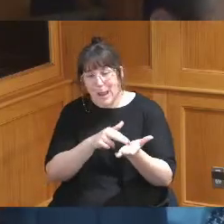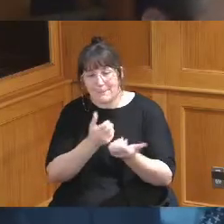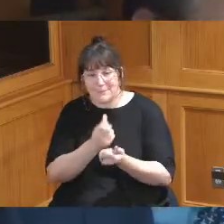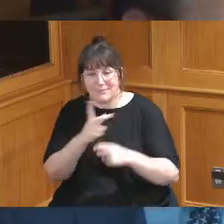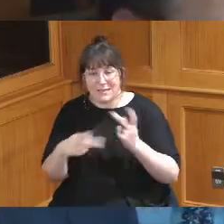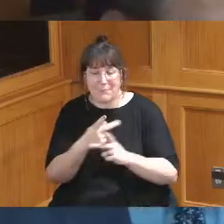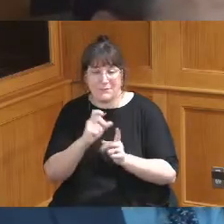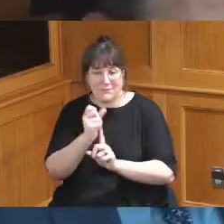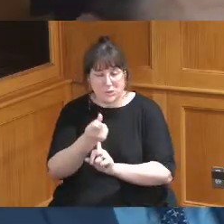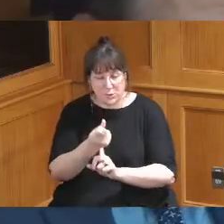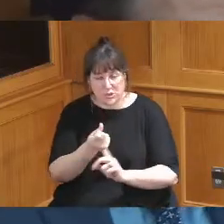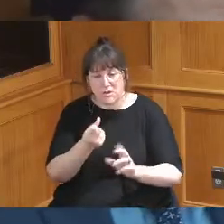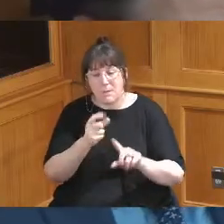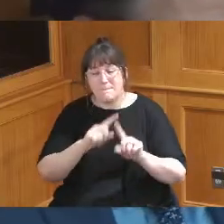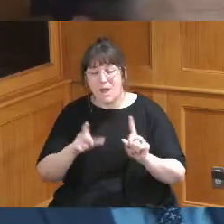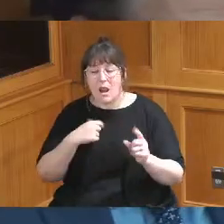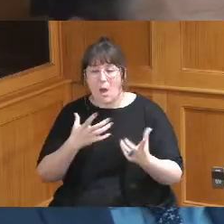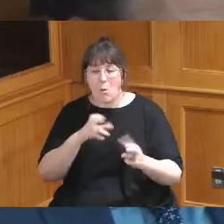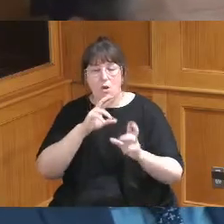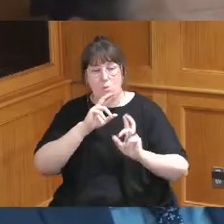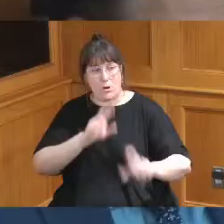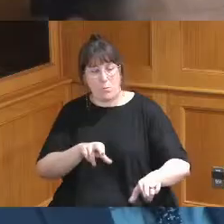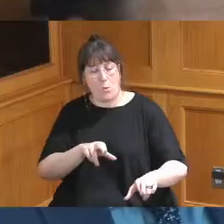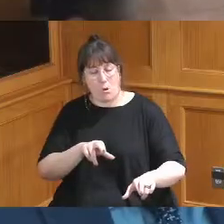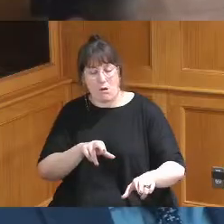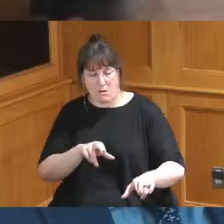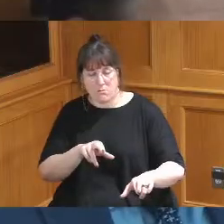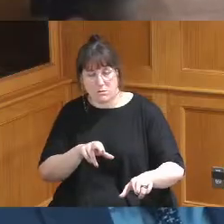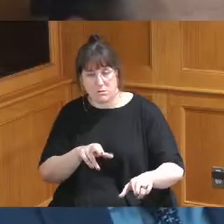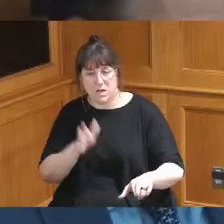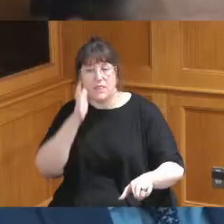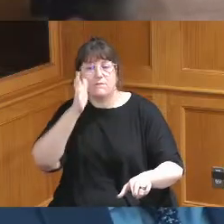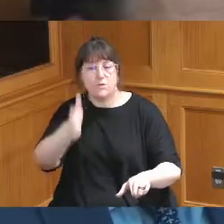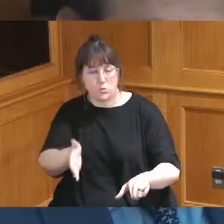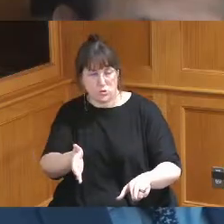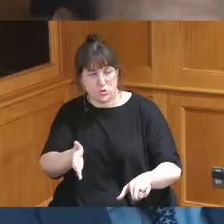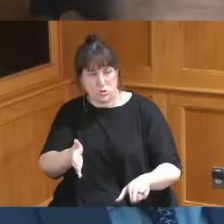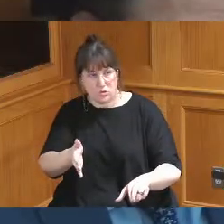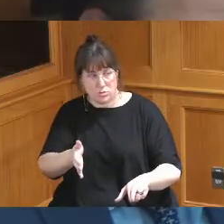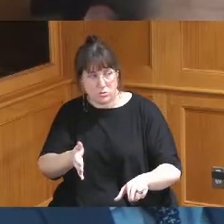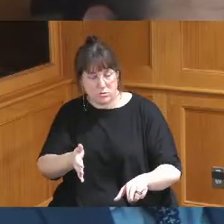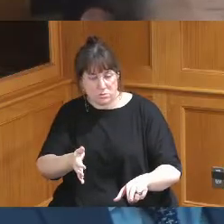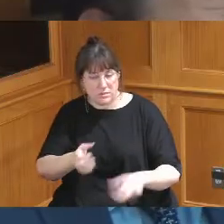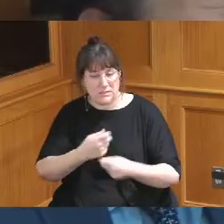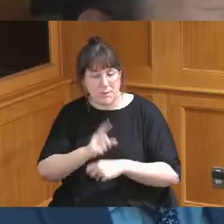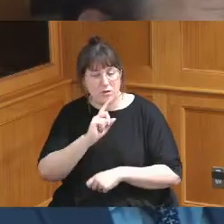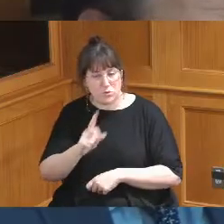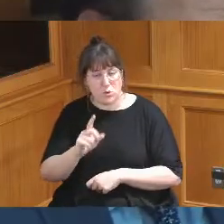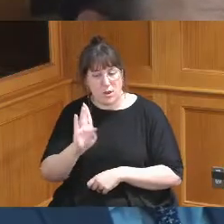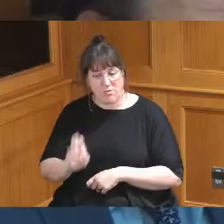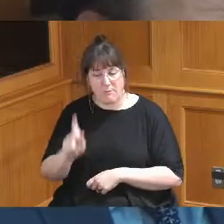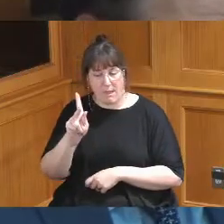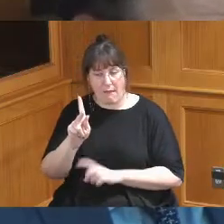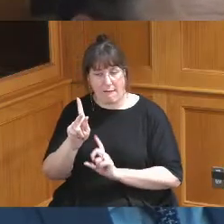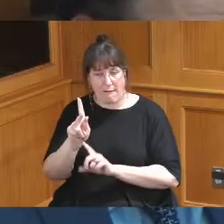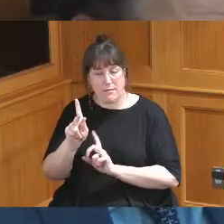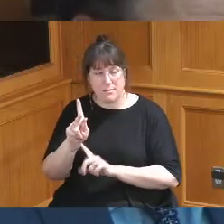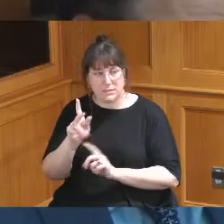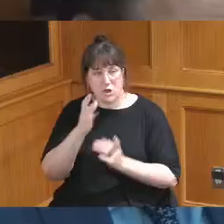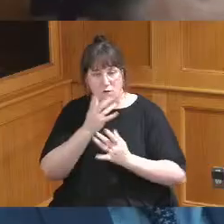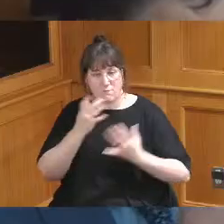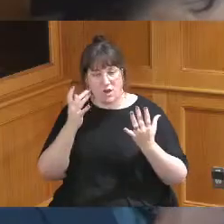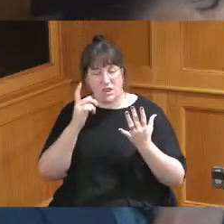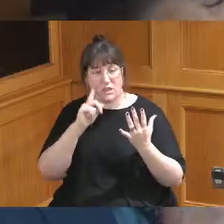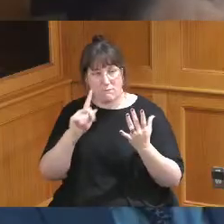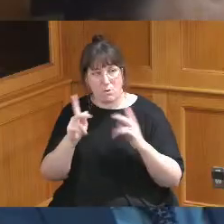just getting a report back as we look at it in the future would be very helpful. But I do want to, I see